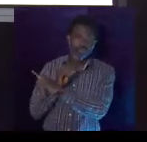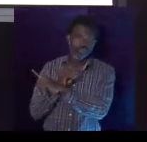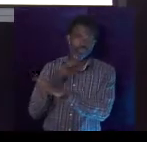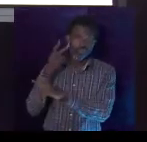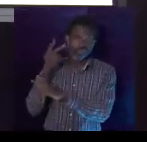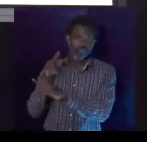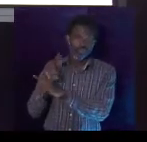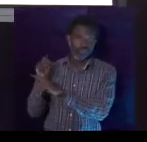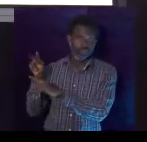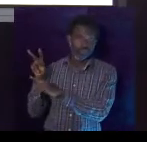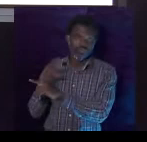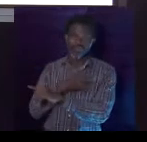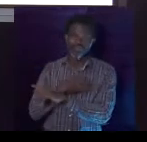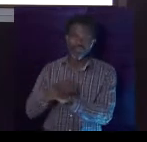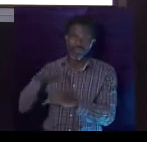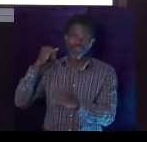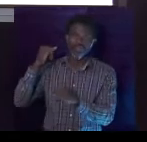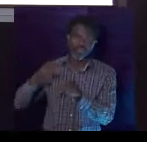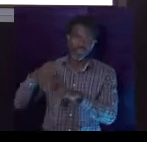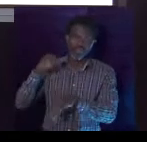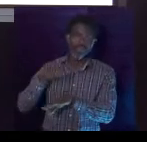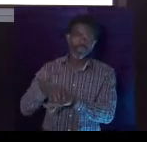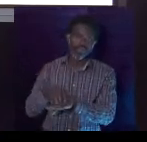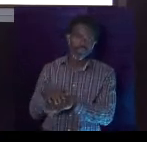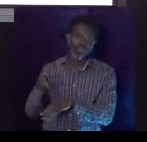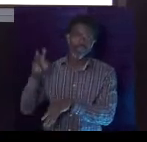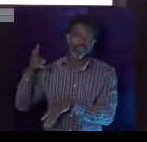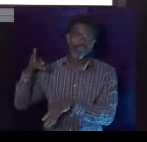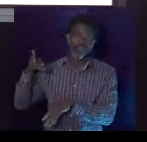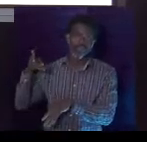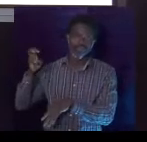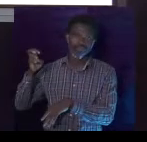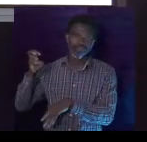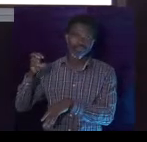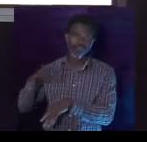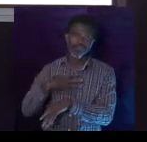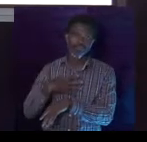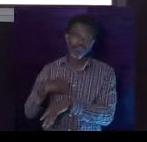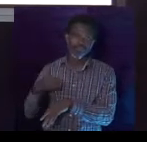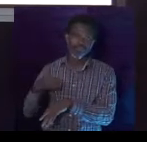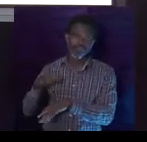And here we're starting from 32 and ending at